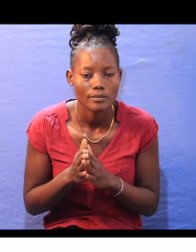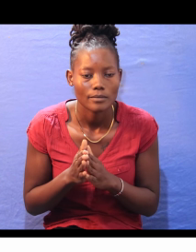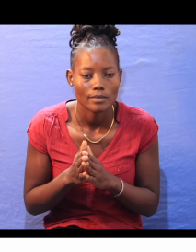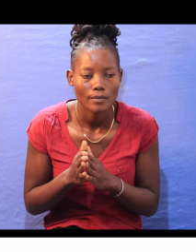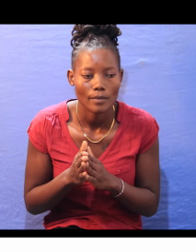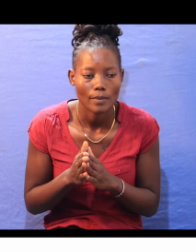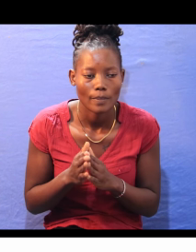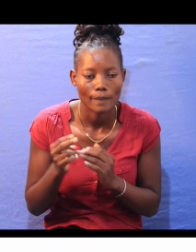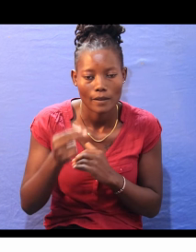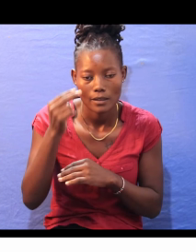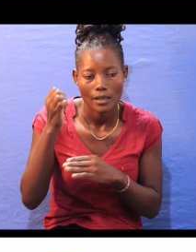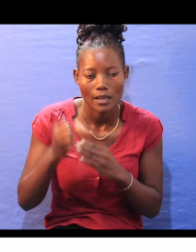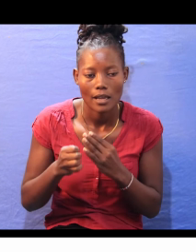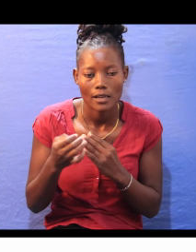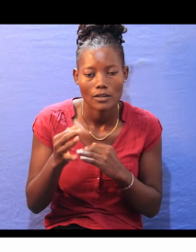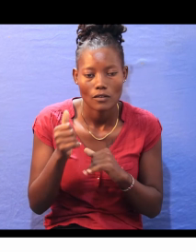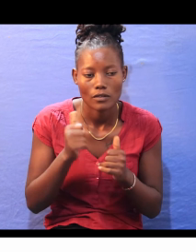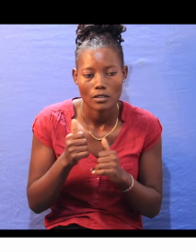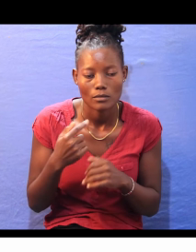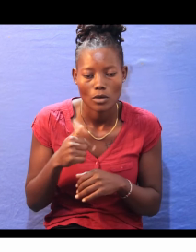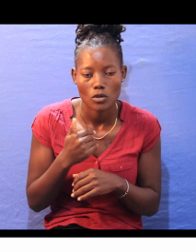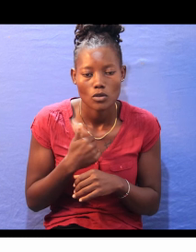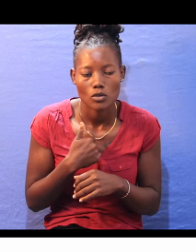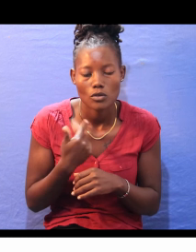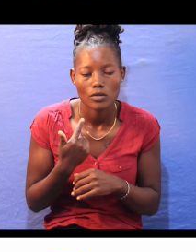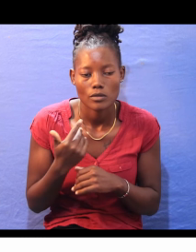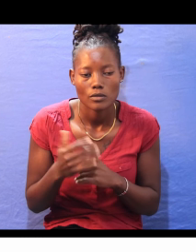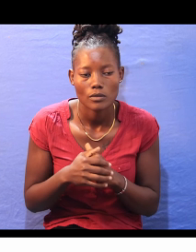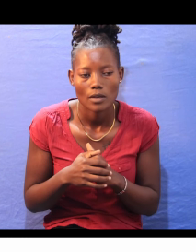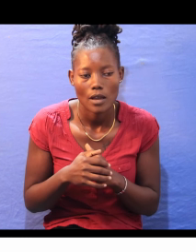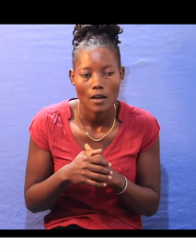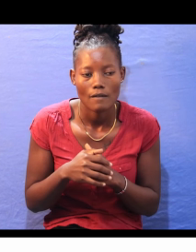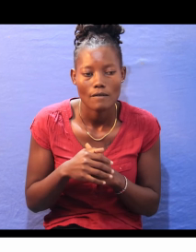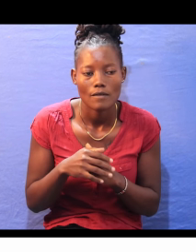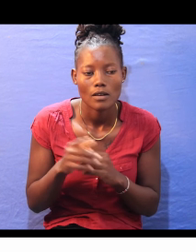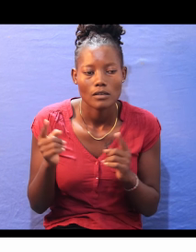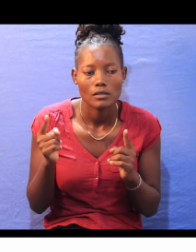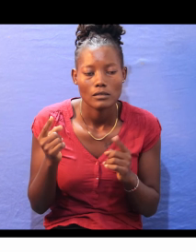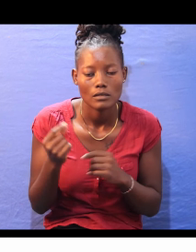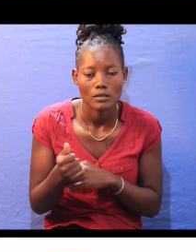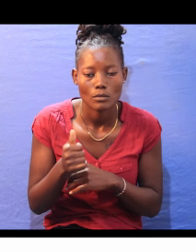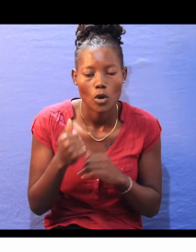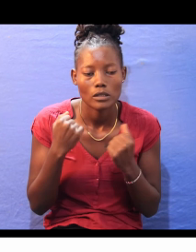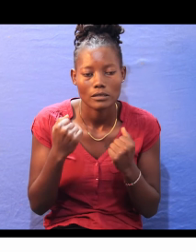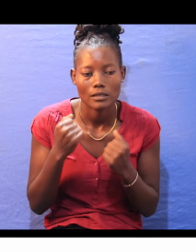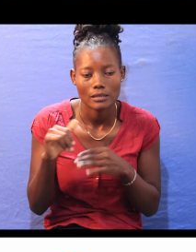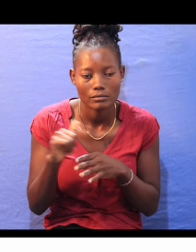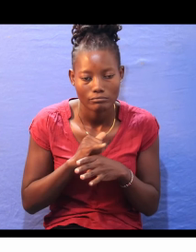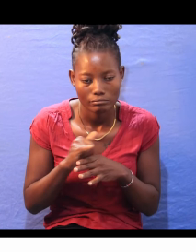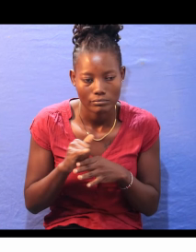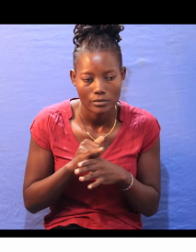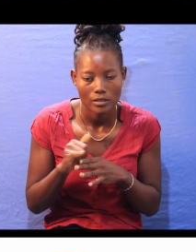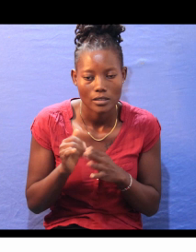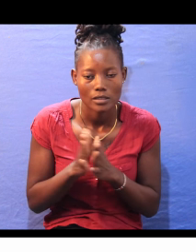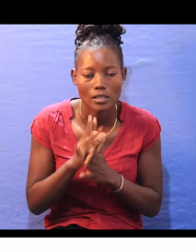at the high end of the force curve, we have maximal isometric strength. Then we have maximal strength. And to train and display